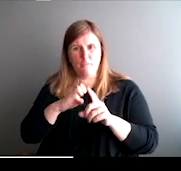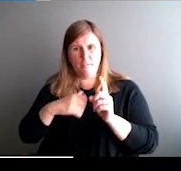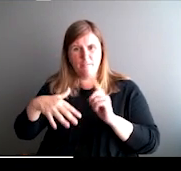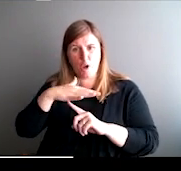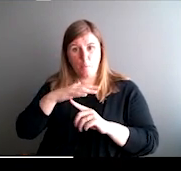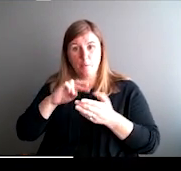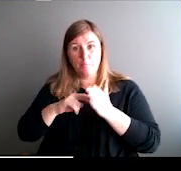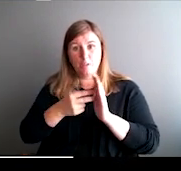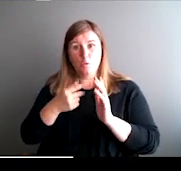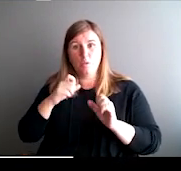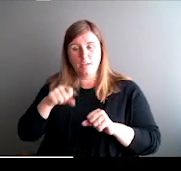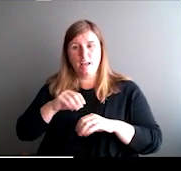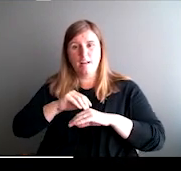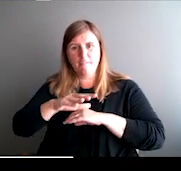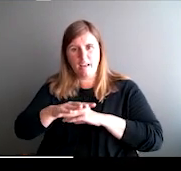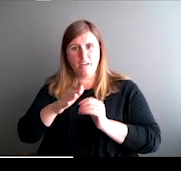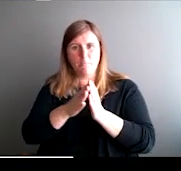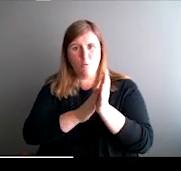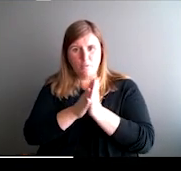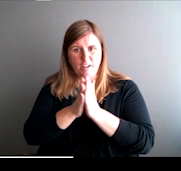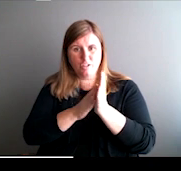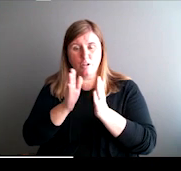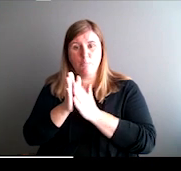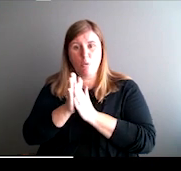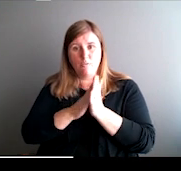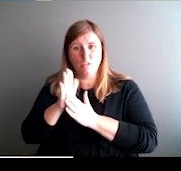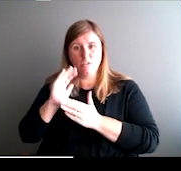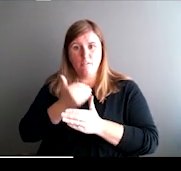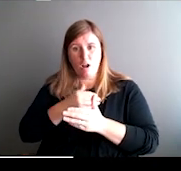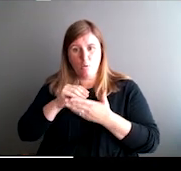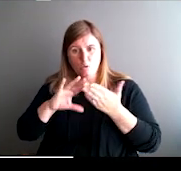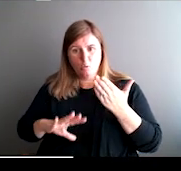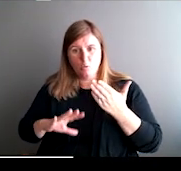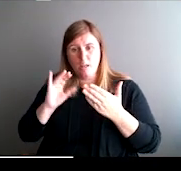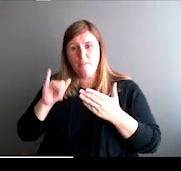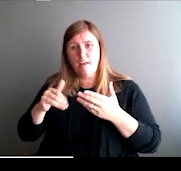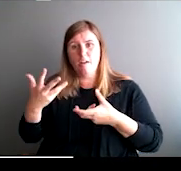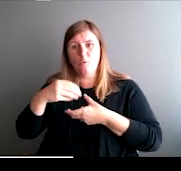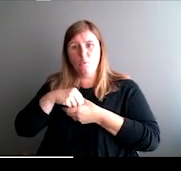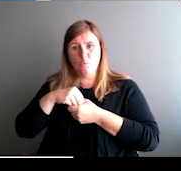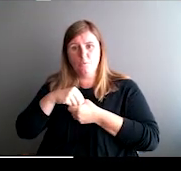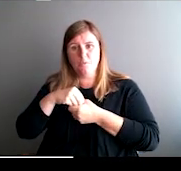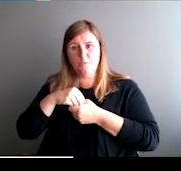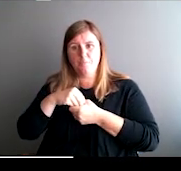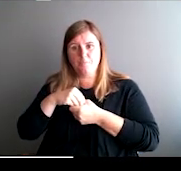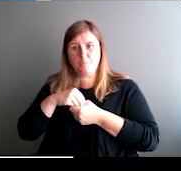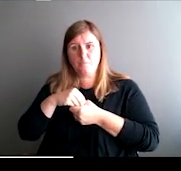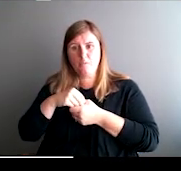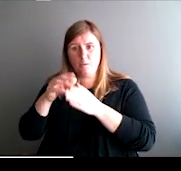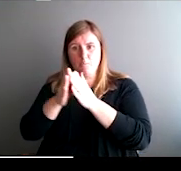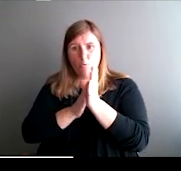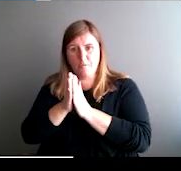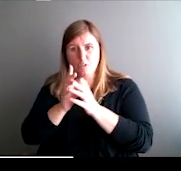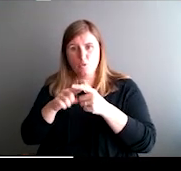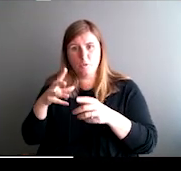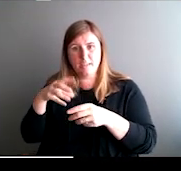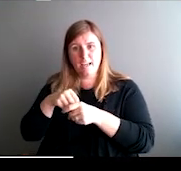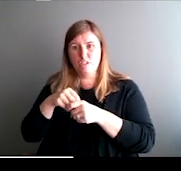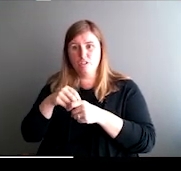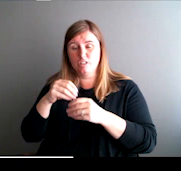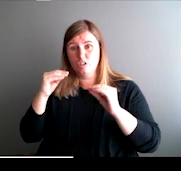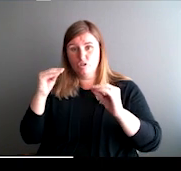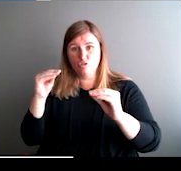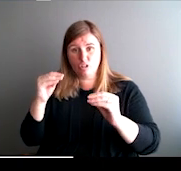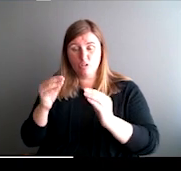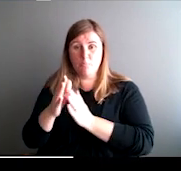and that means that we can affect motivation, the motivation of our students. And that includes motivation to engage in